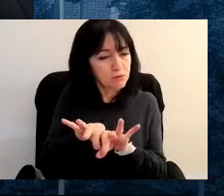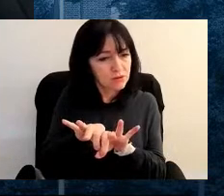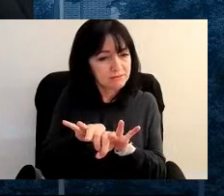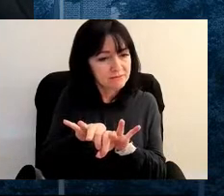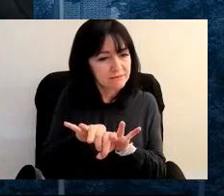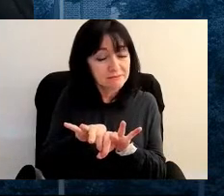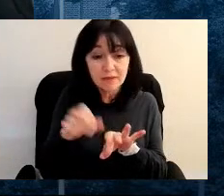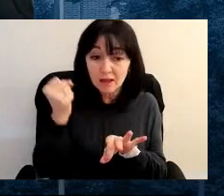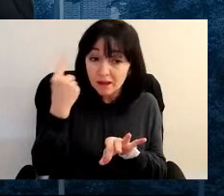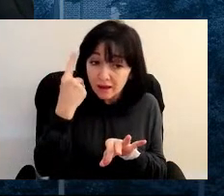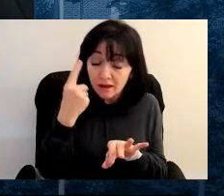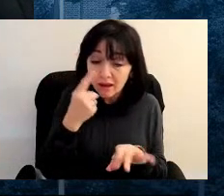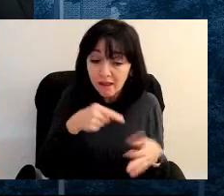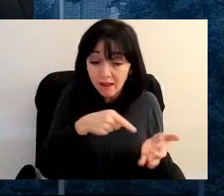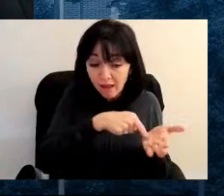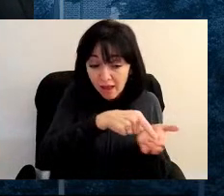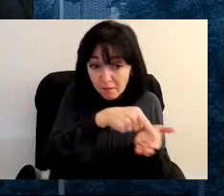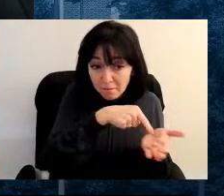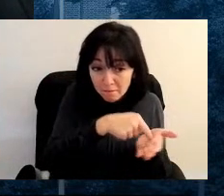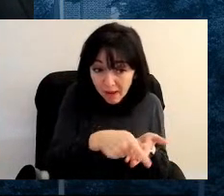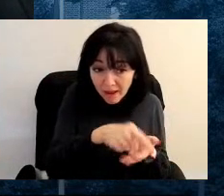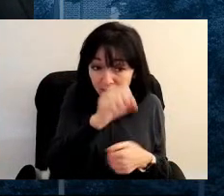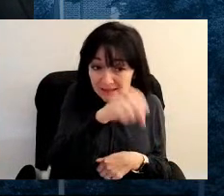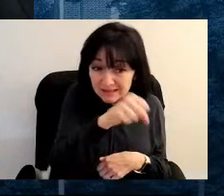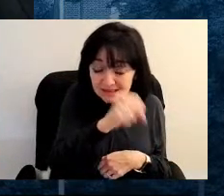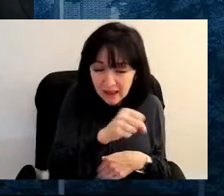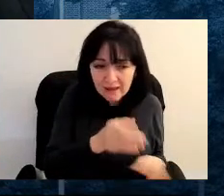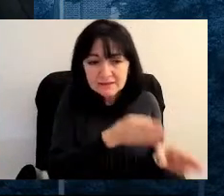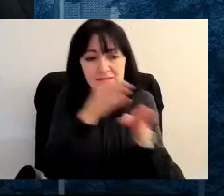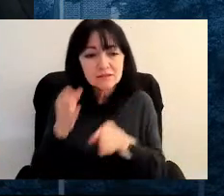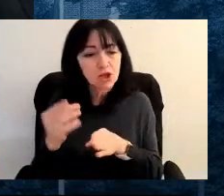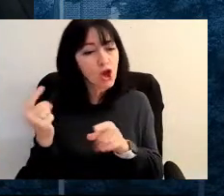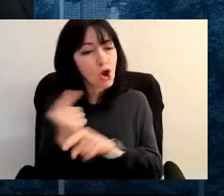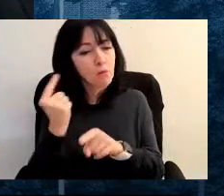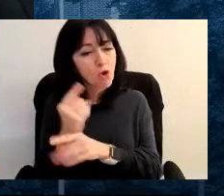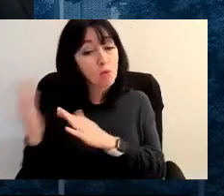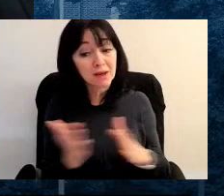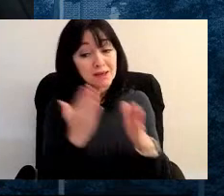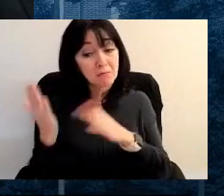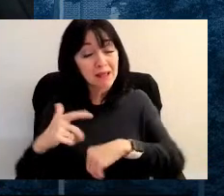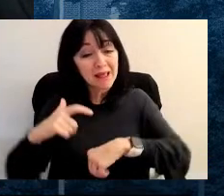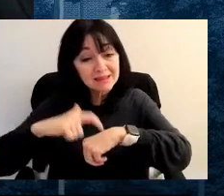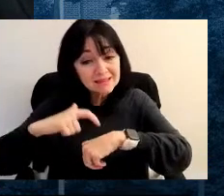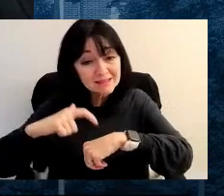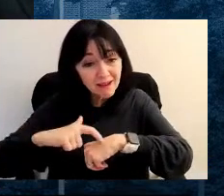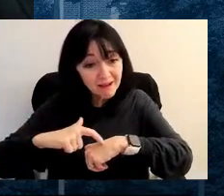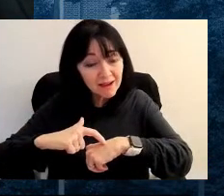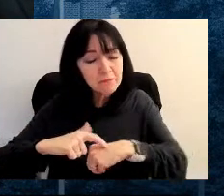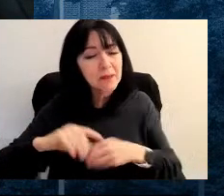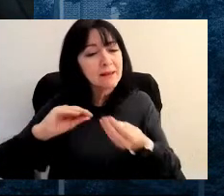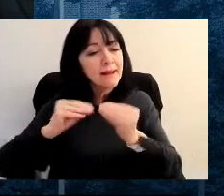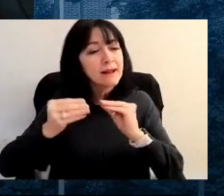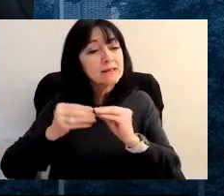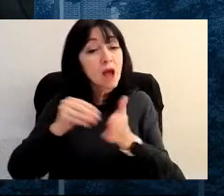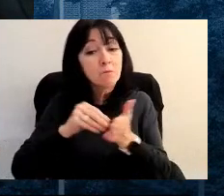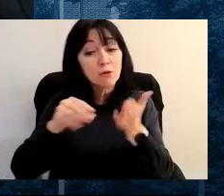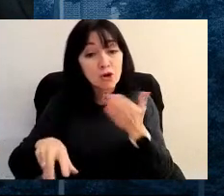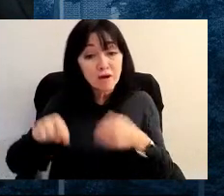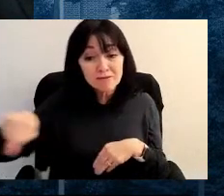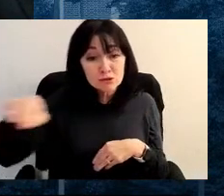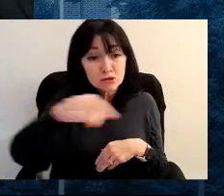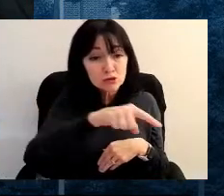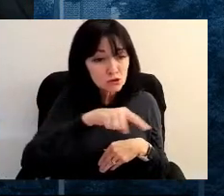Adequate daily duty-free planning time, appropriate class sizes to be able to meet each student where they are